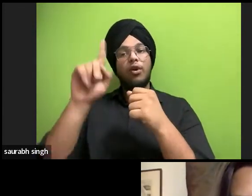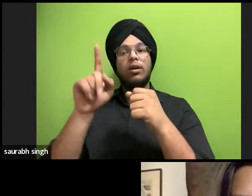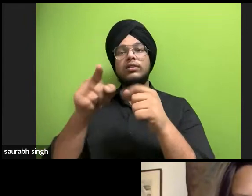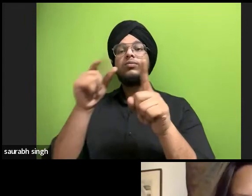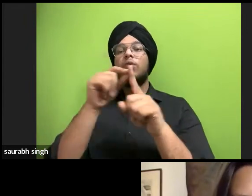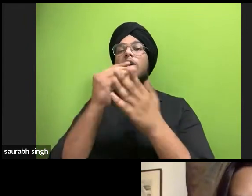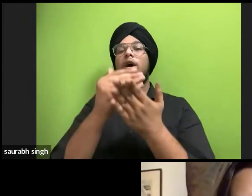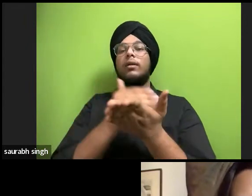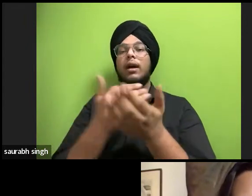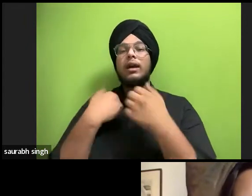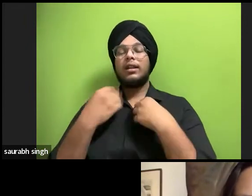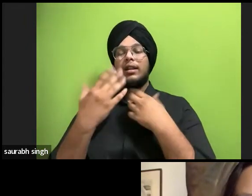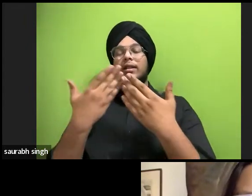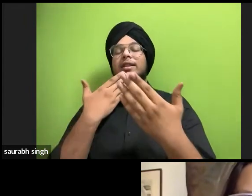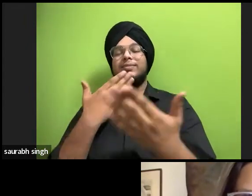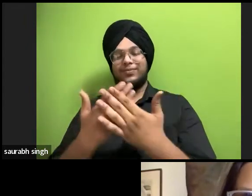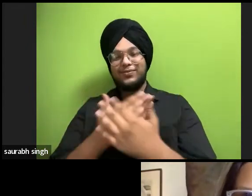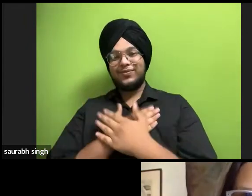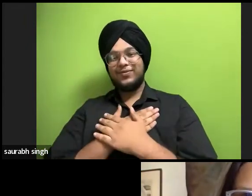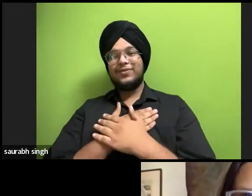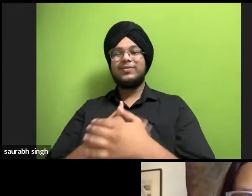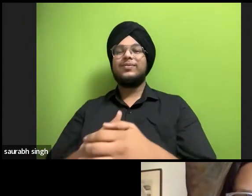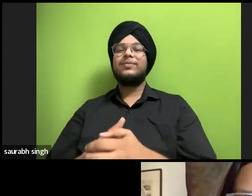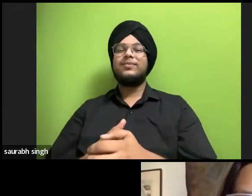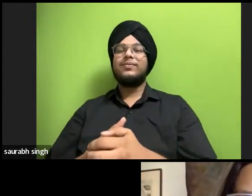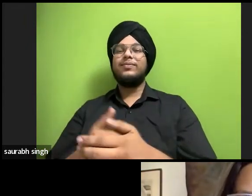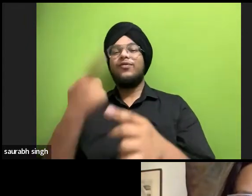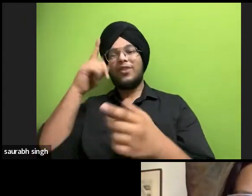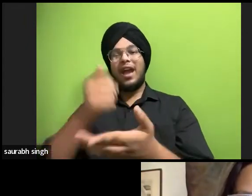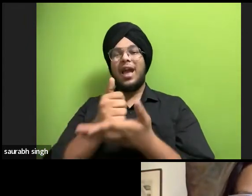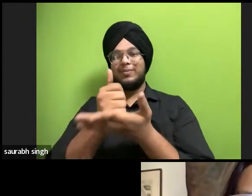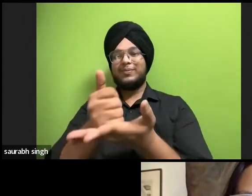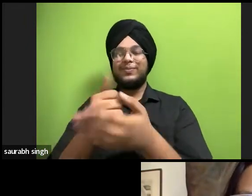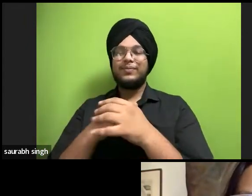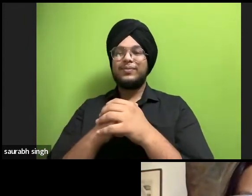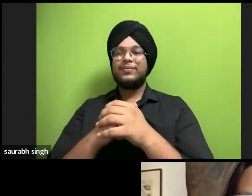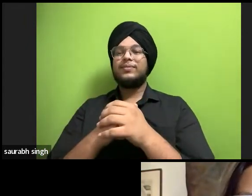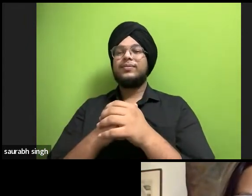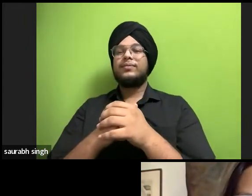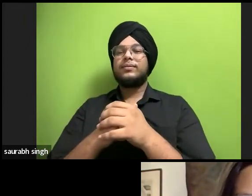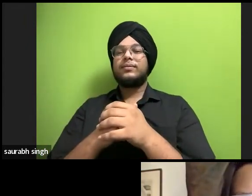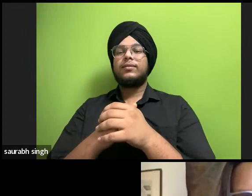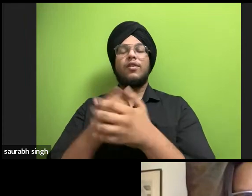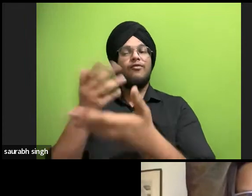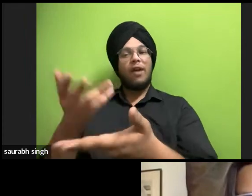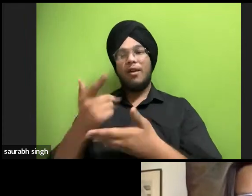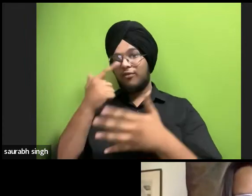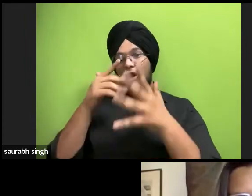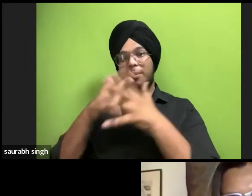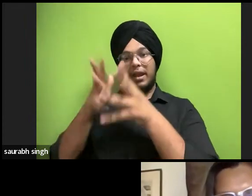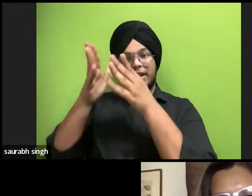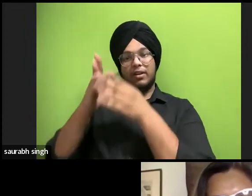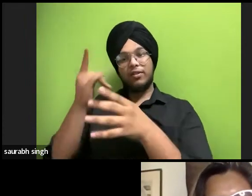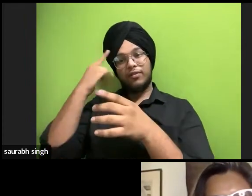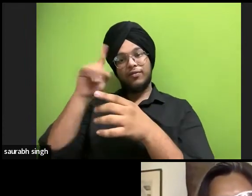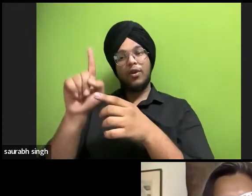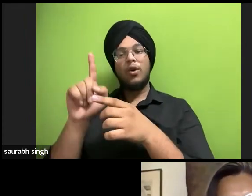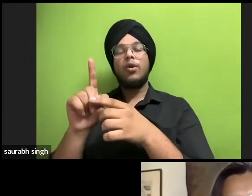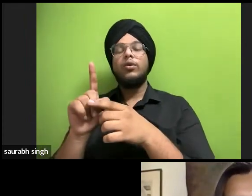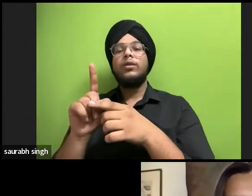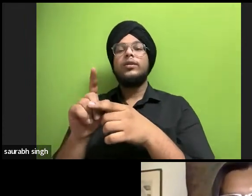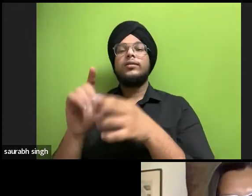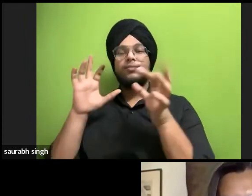and I'd like to thank Saurabh for helping us with that. Suhanya, welcome, and thank you for being with us this evening